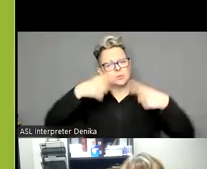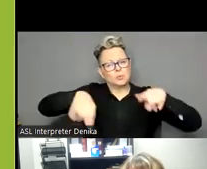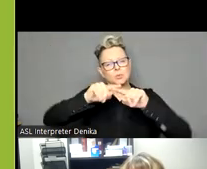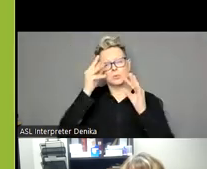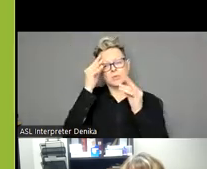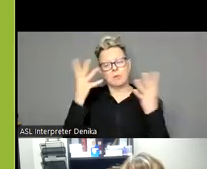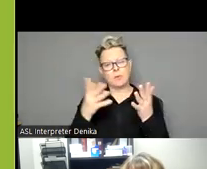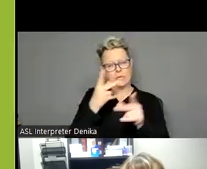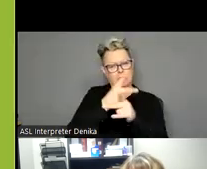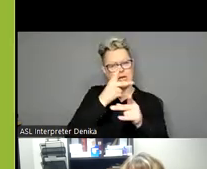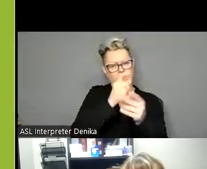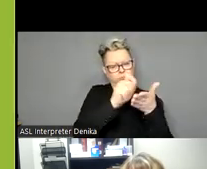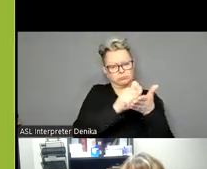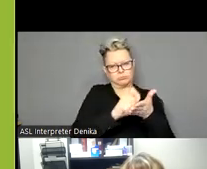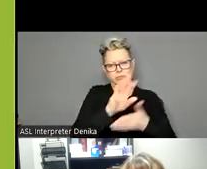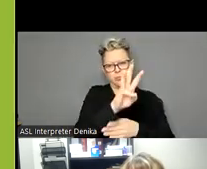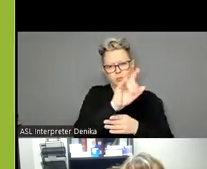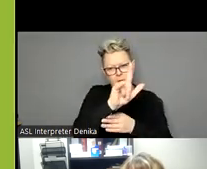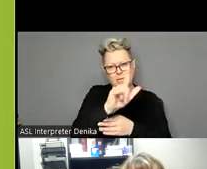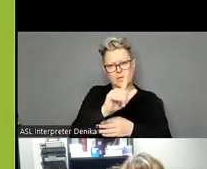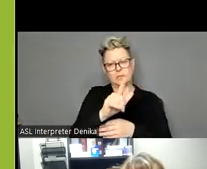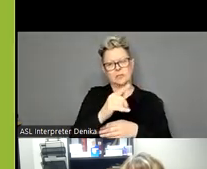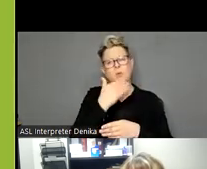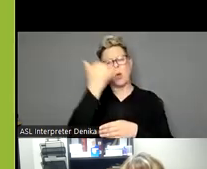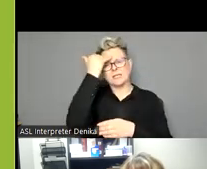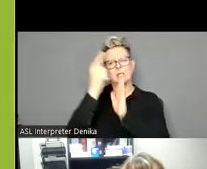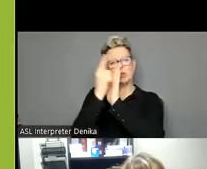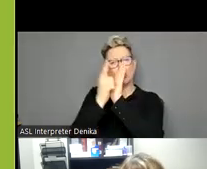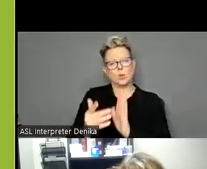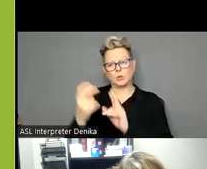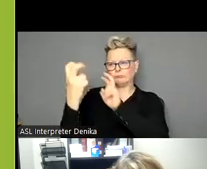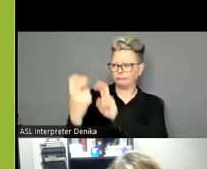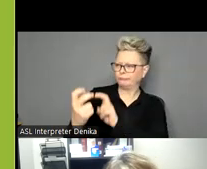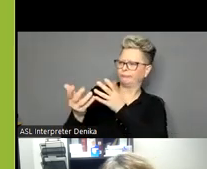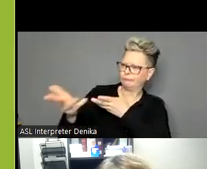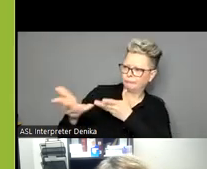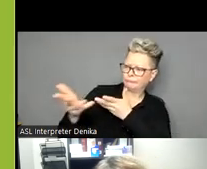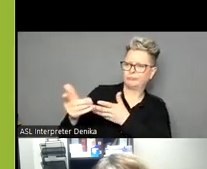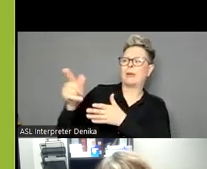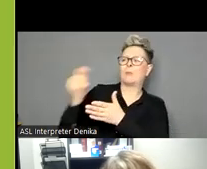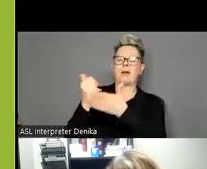careful drafting of your will, maybe talking about it with a lawyer. So all these things can be quite relevant.